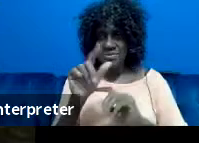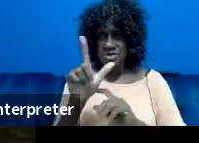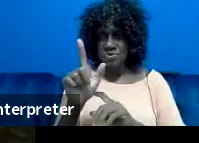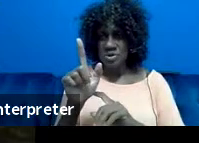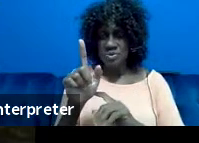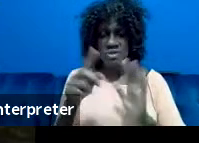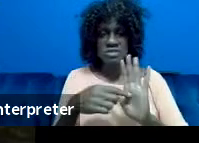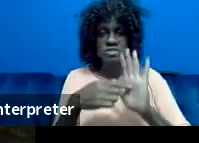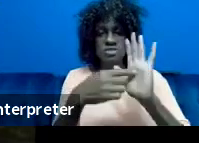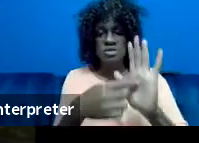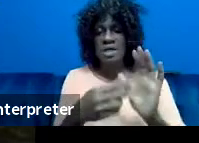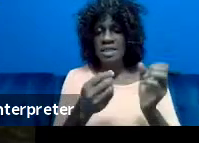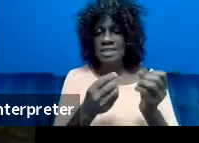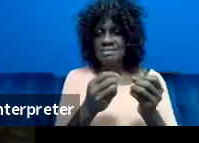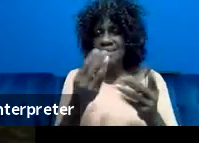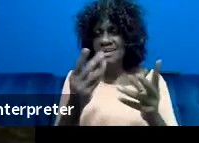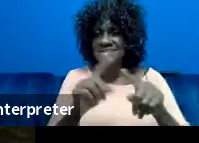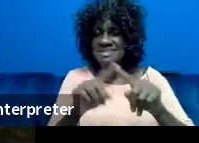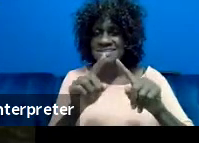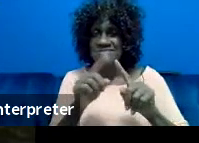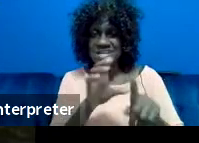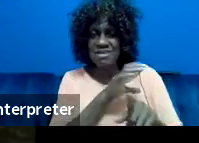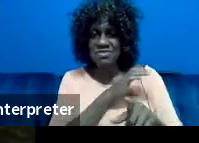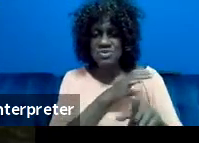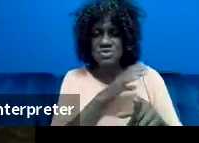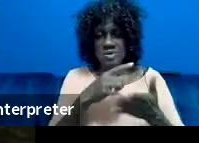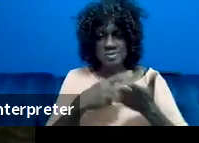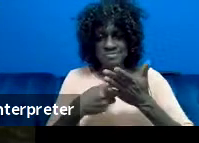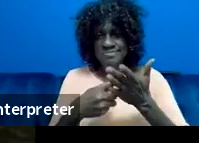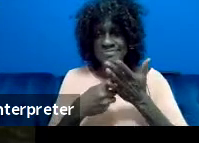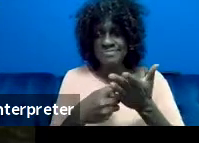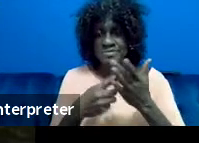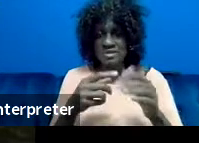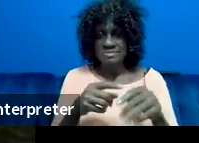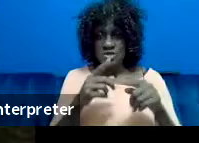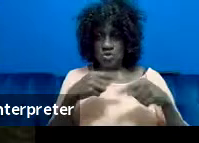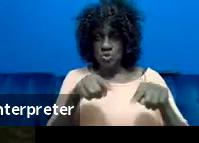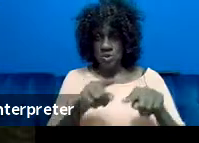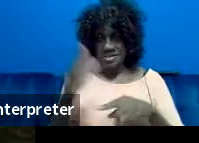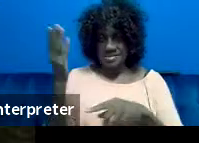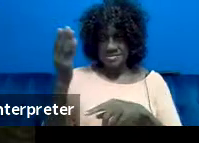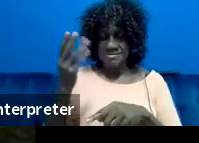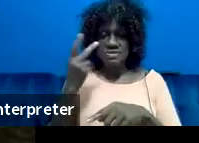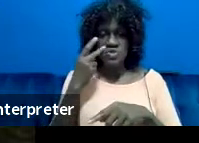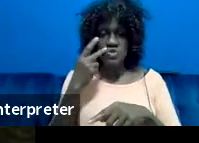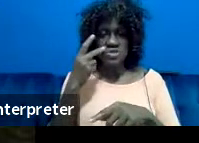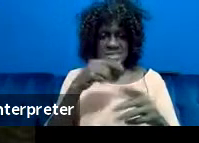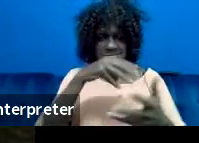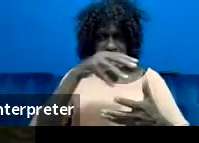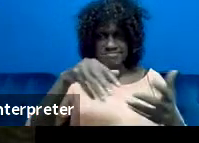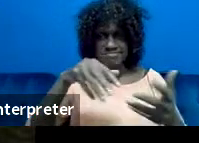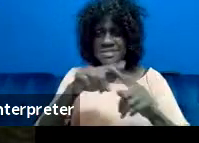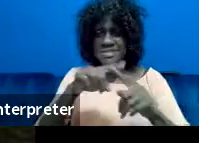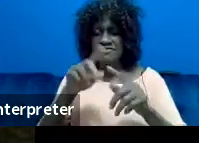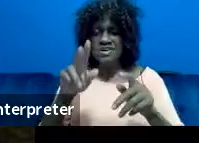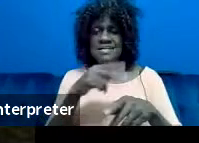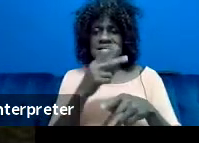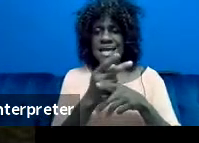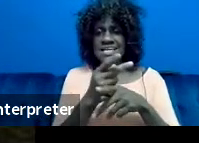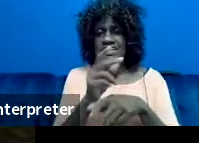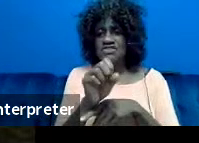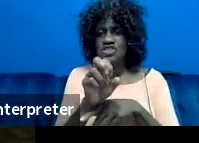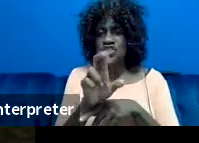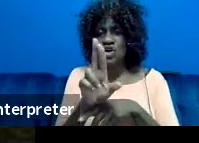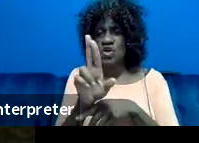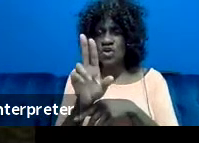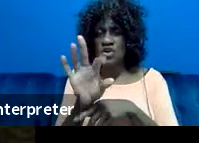a lot of the characteristics that we're going to talk about throughout this presentation. We can see that they're mixing different types of surface material. I